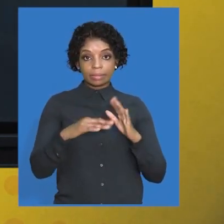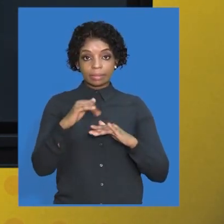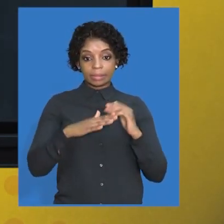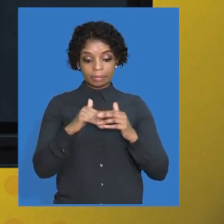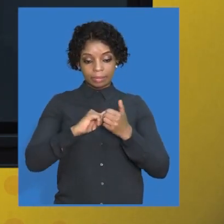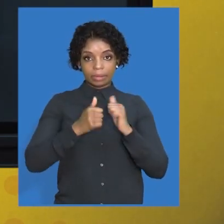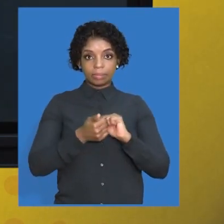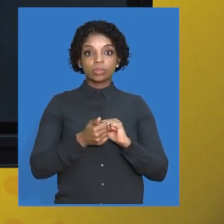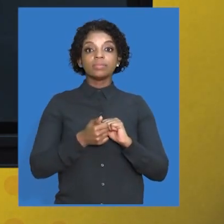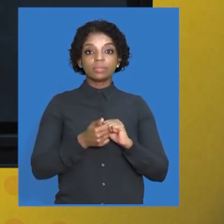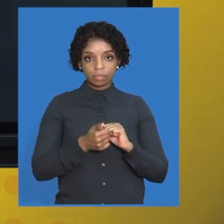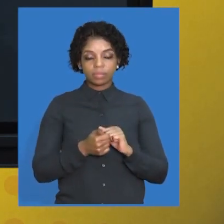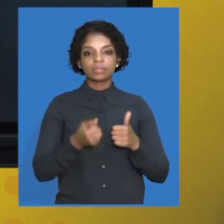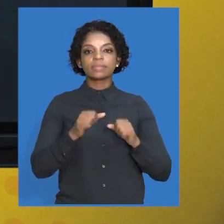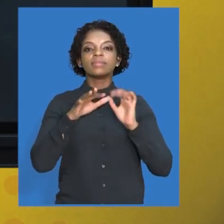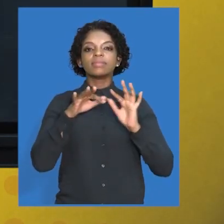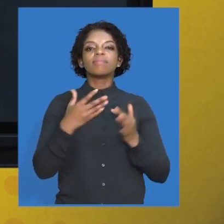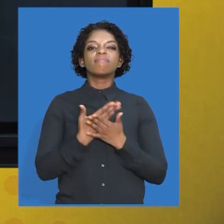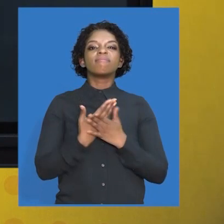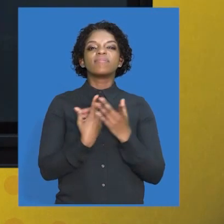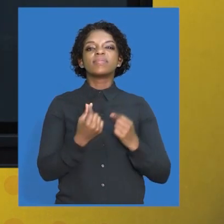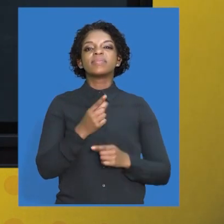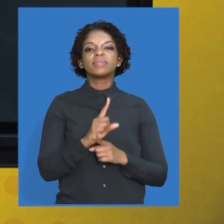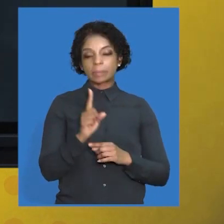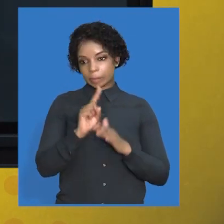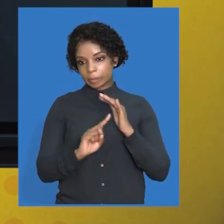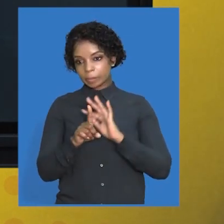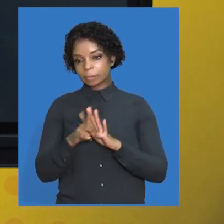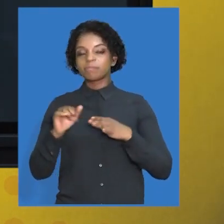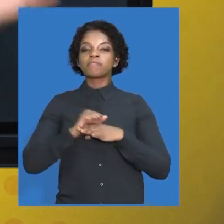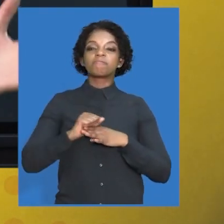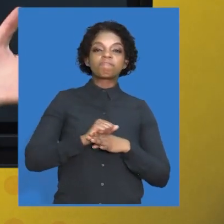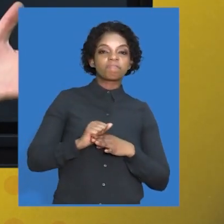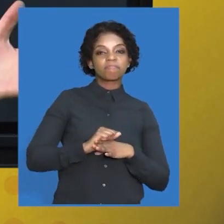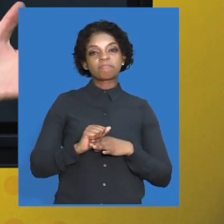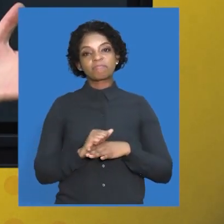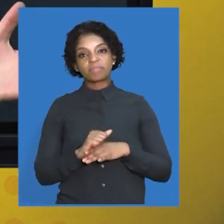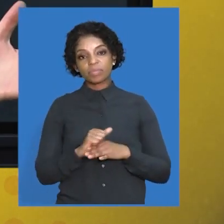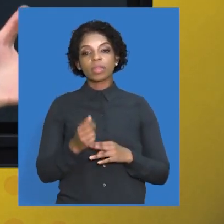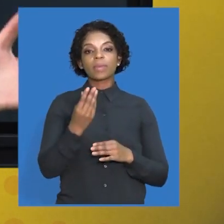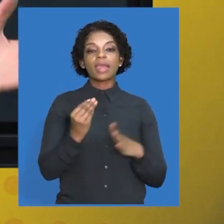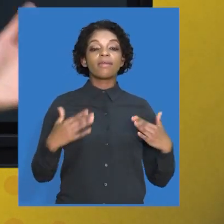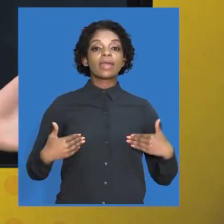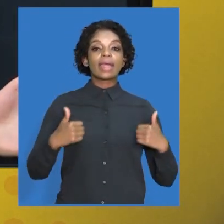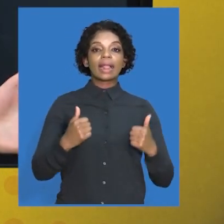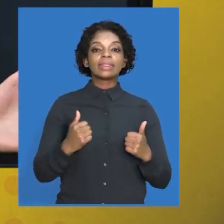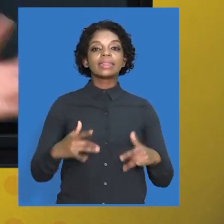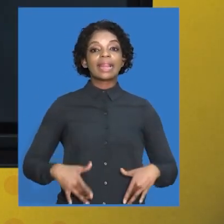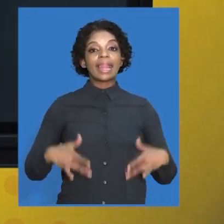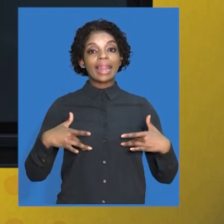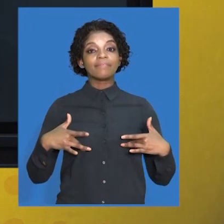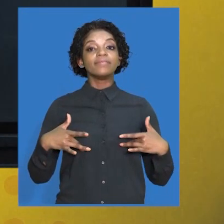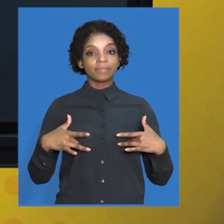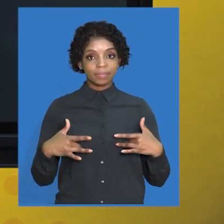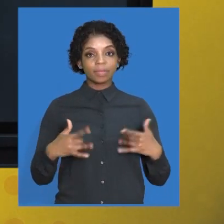so that people can go out there and exercise, and they promote a healthier lifestyle. If we have a healthier lifestyle for our community